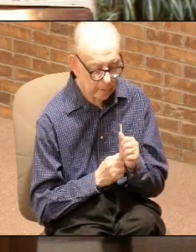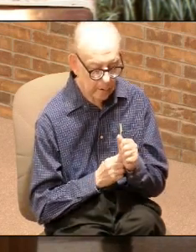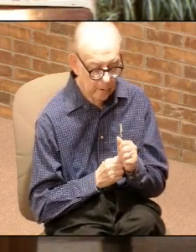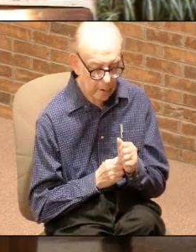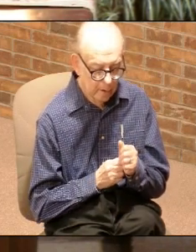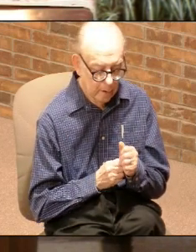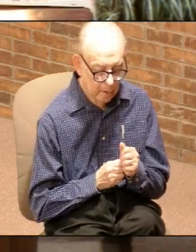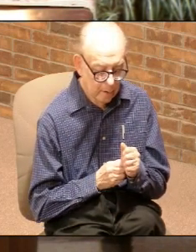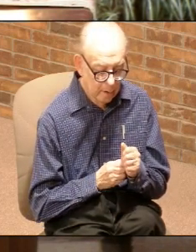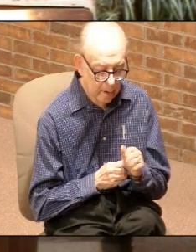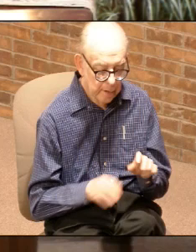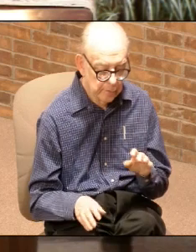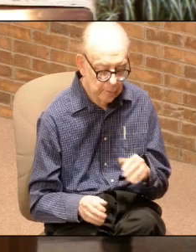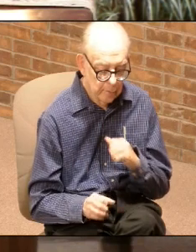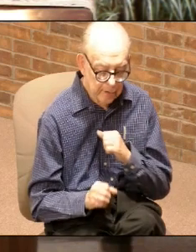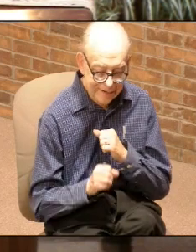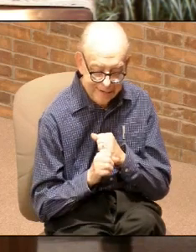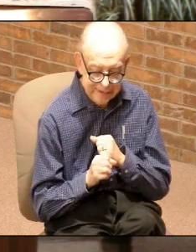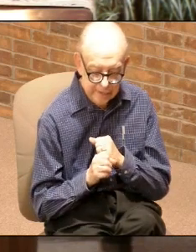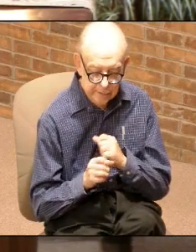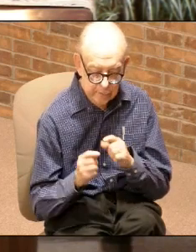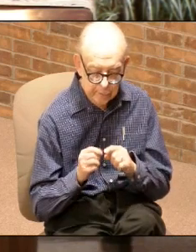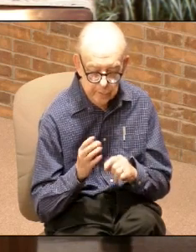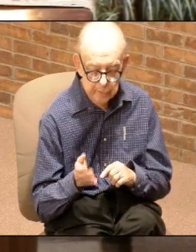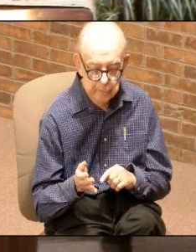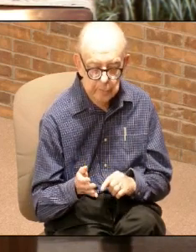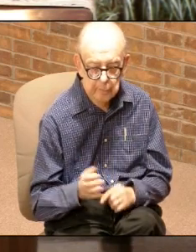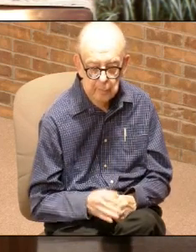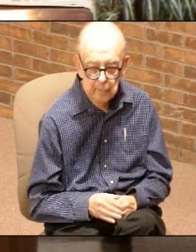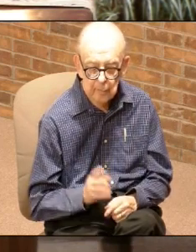and do danger to you.